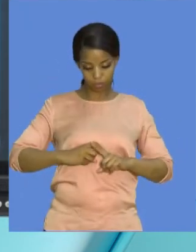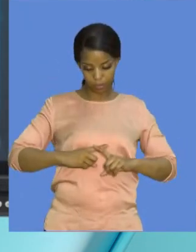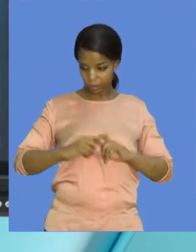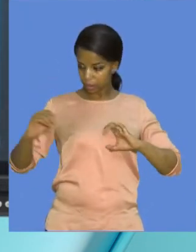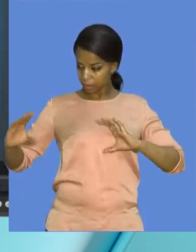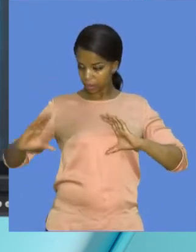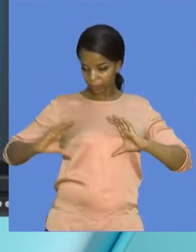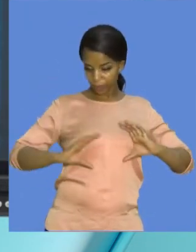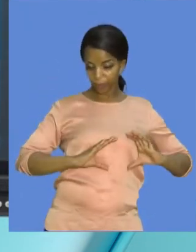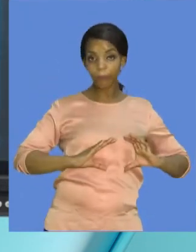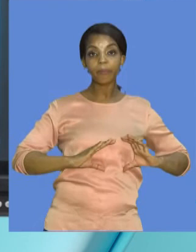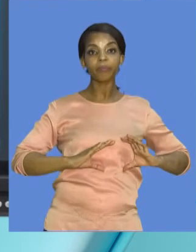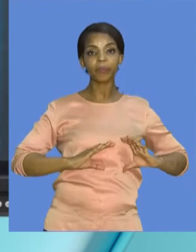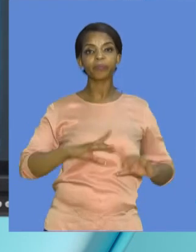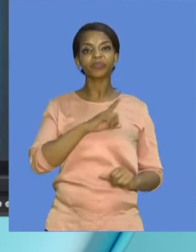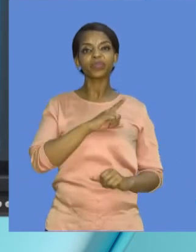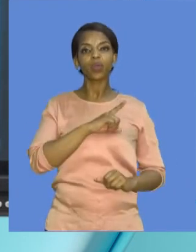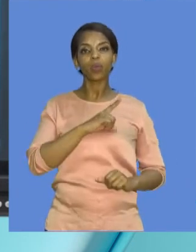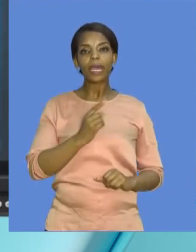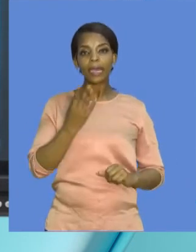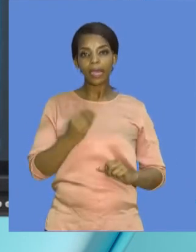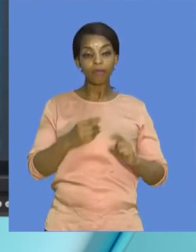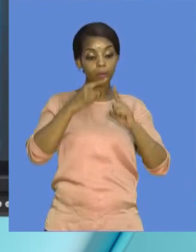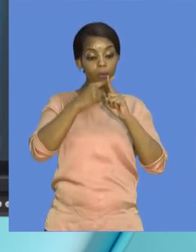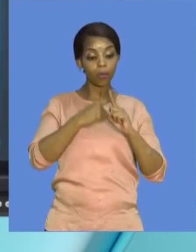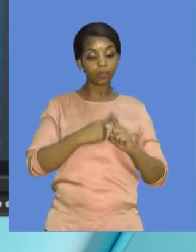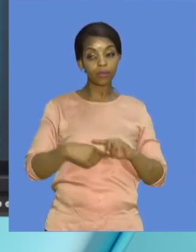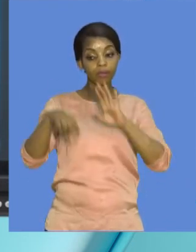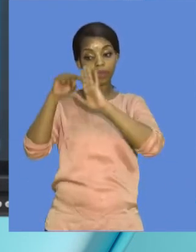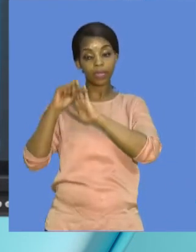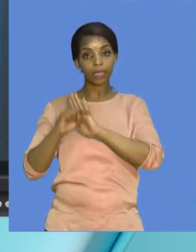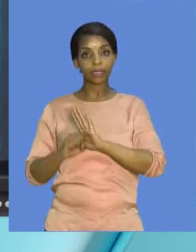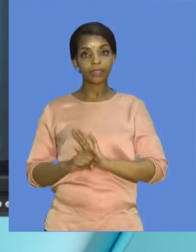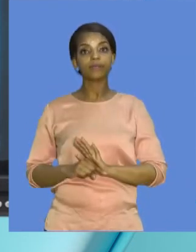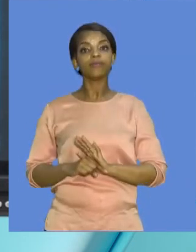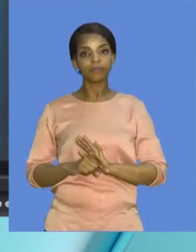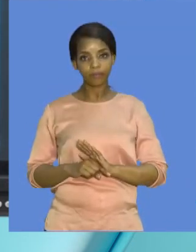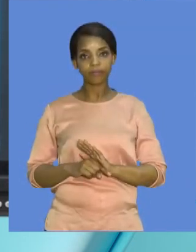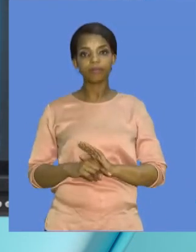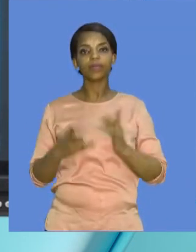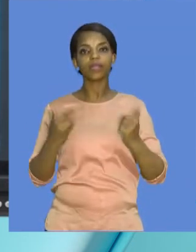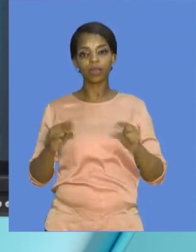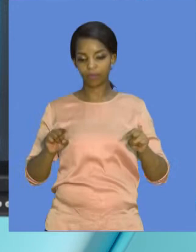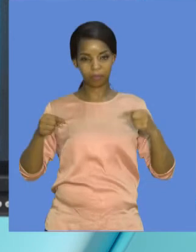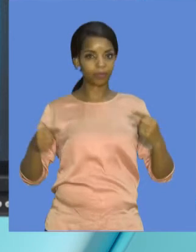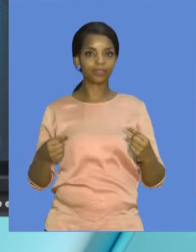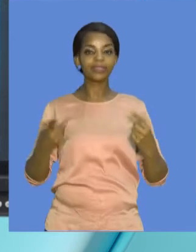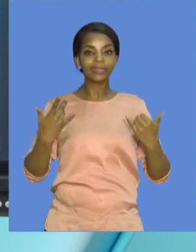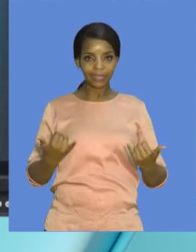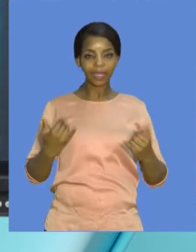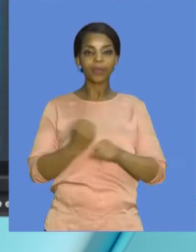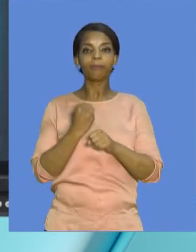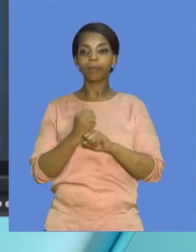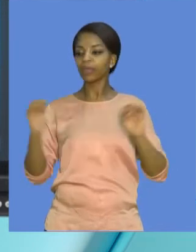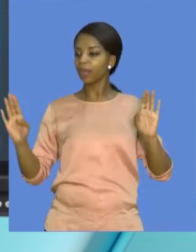jersey, because on this side, they're actually positive and negative, which is oppositely charged. There's an attractive force, which explains then